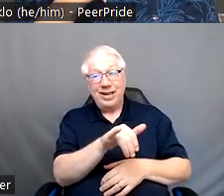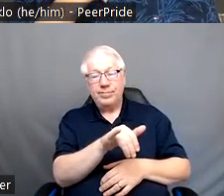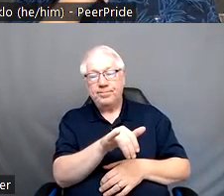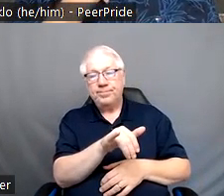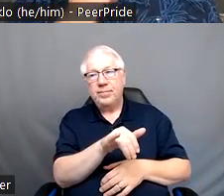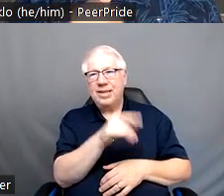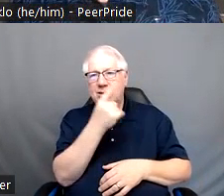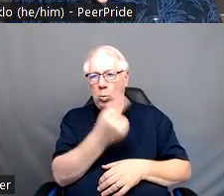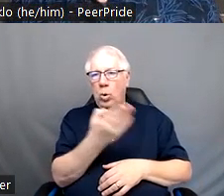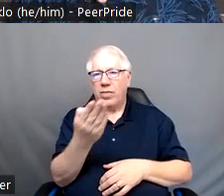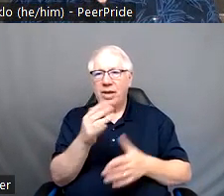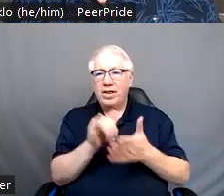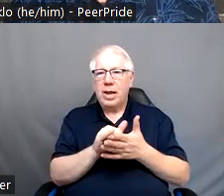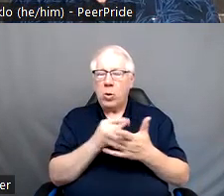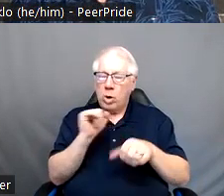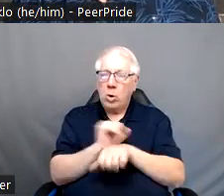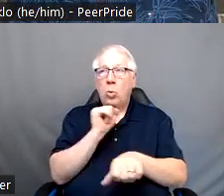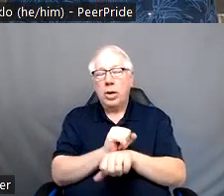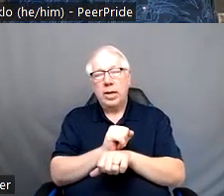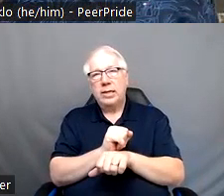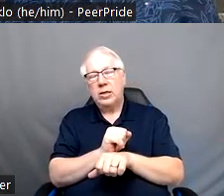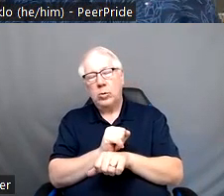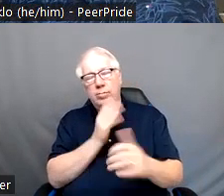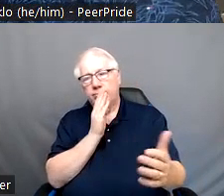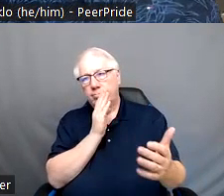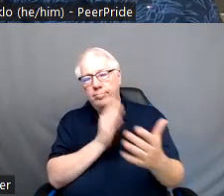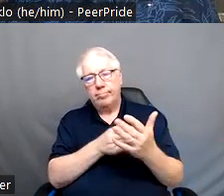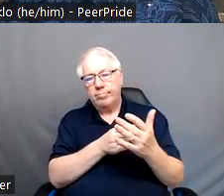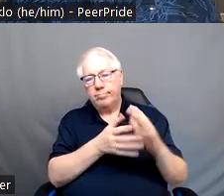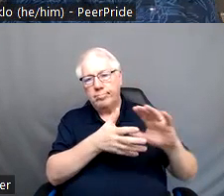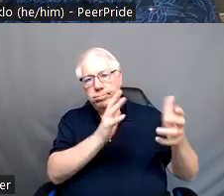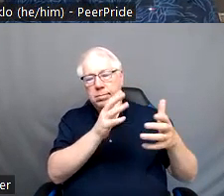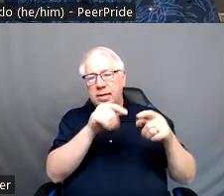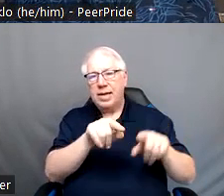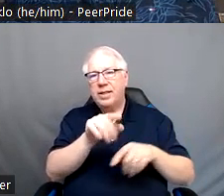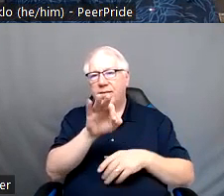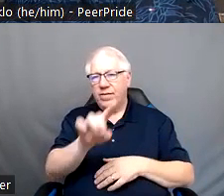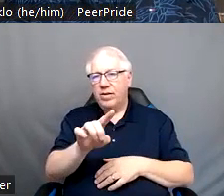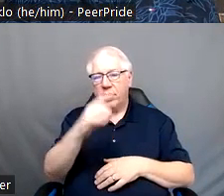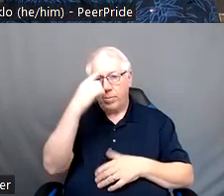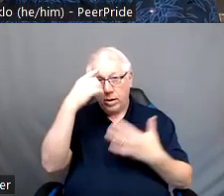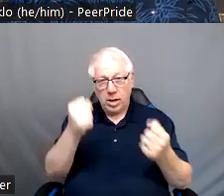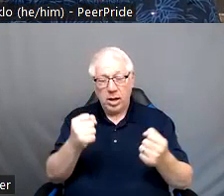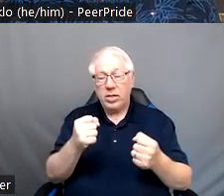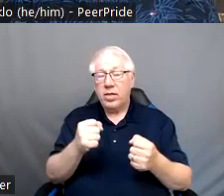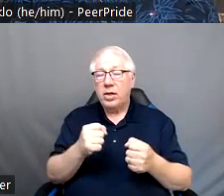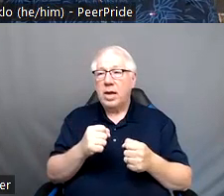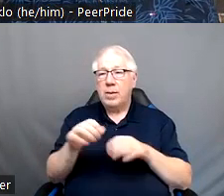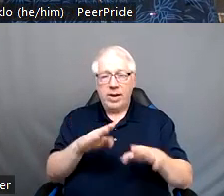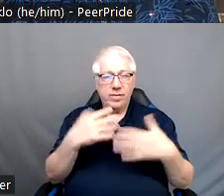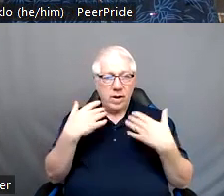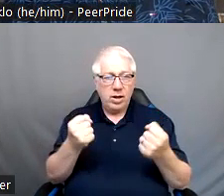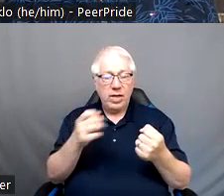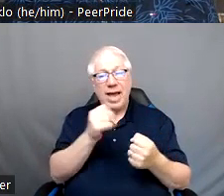of the things that we're working so hard to disrupt in the field of mental health and behavioral health, and also in recovery. So I want to thank